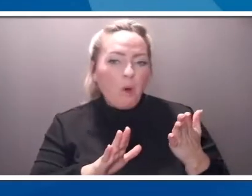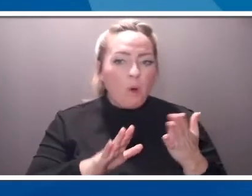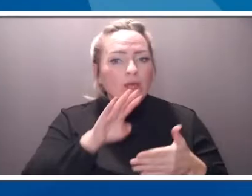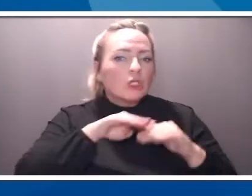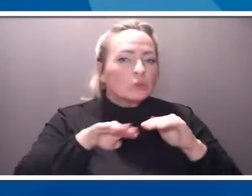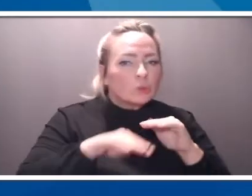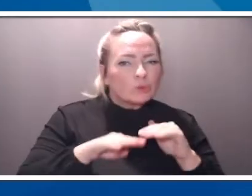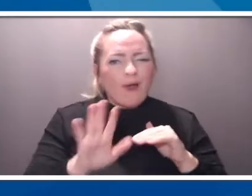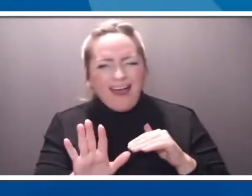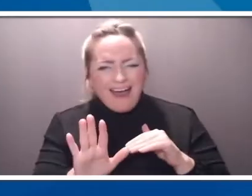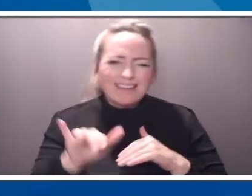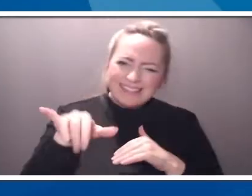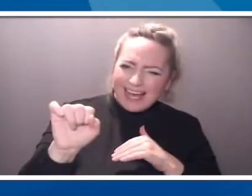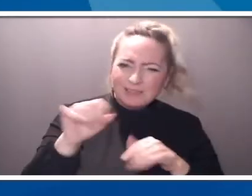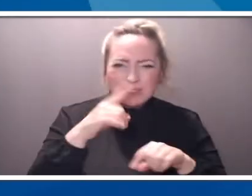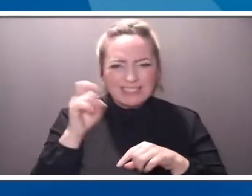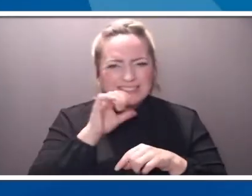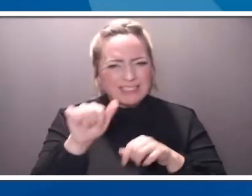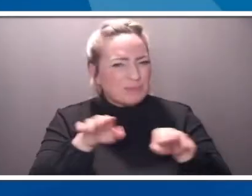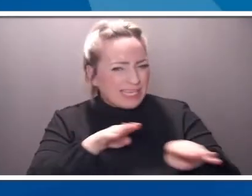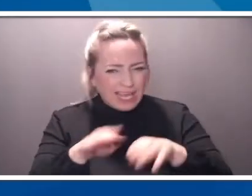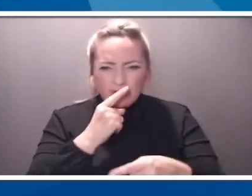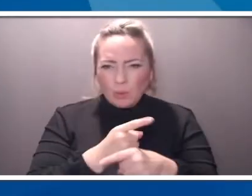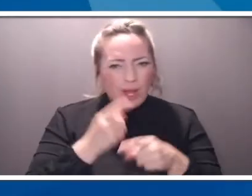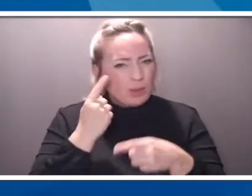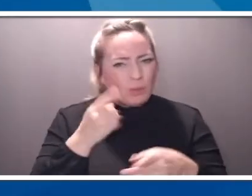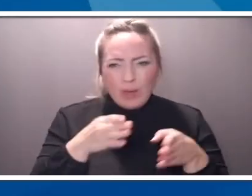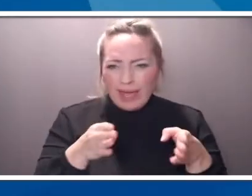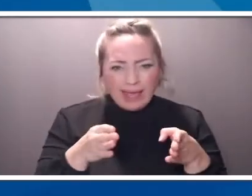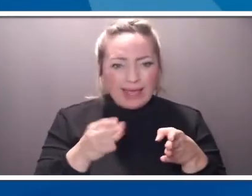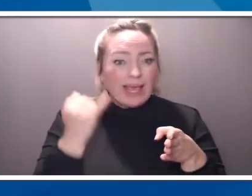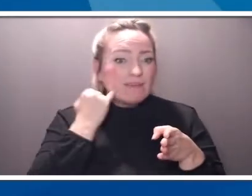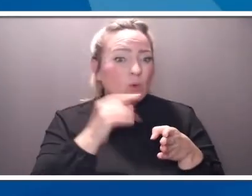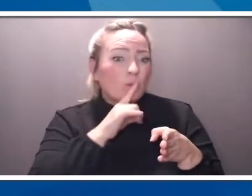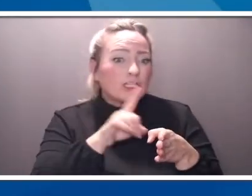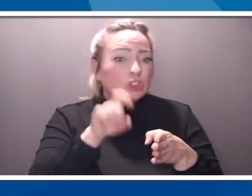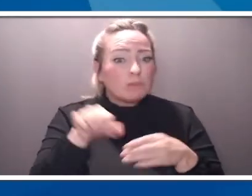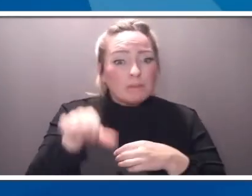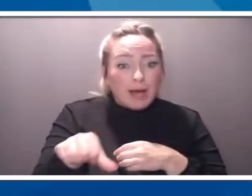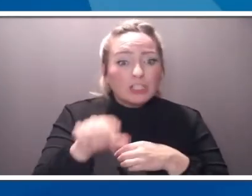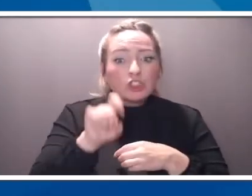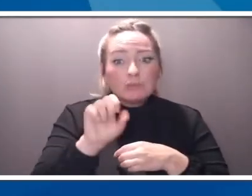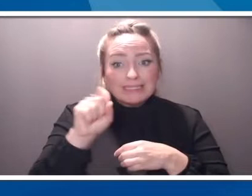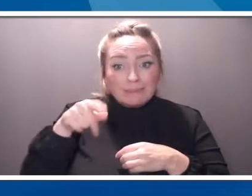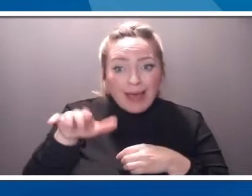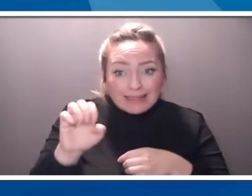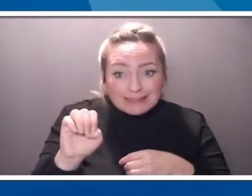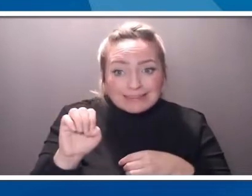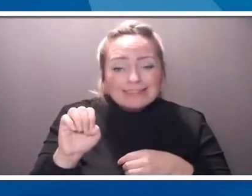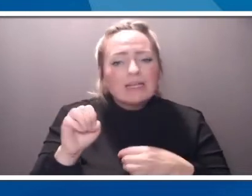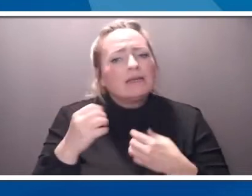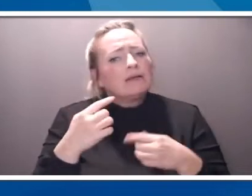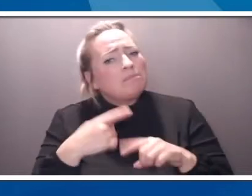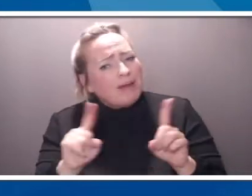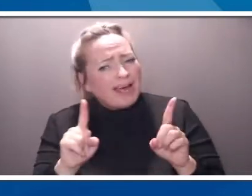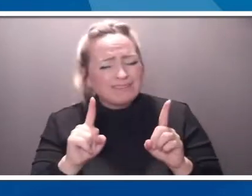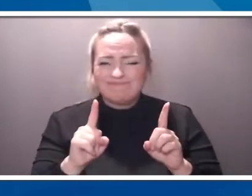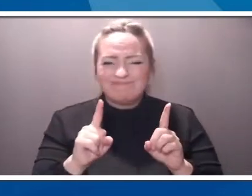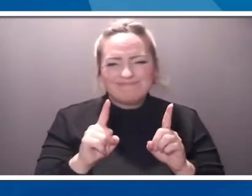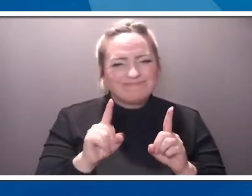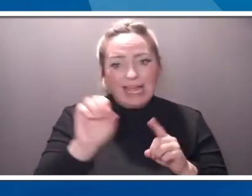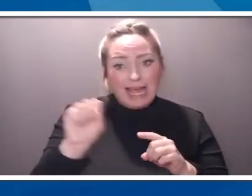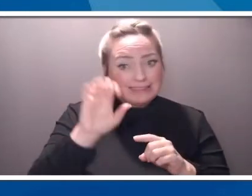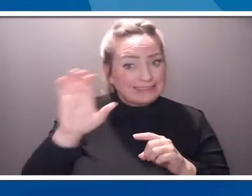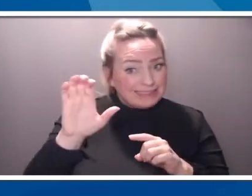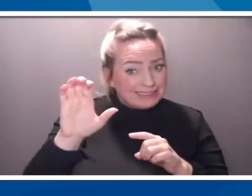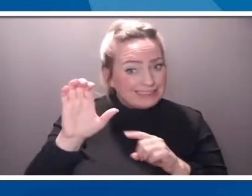some auditors will find an excuse to say, yeah, it's because it doesn't behave the right way. If it really is a button, it should be space.